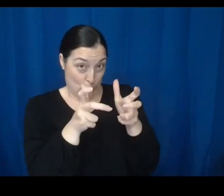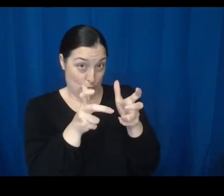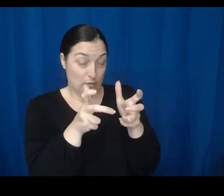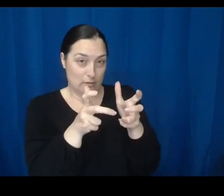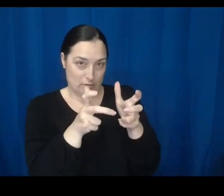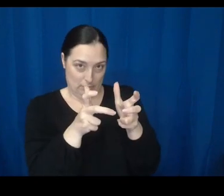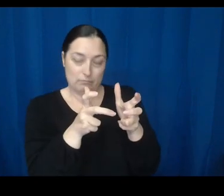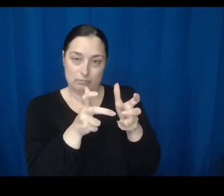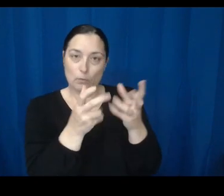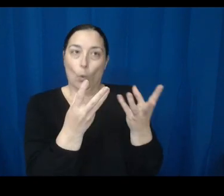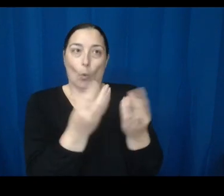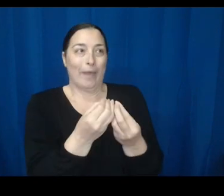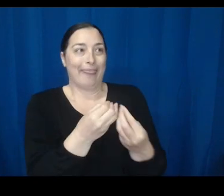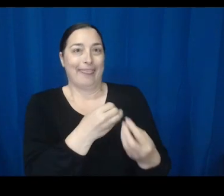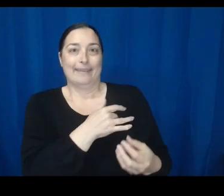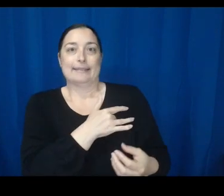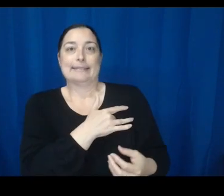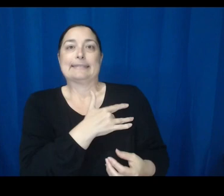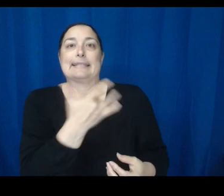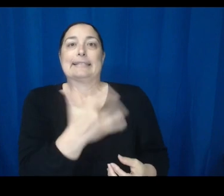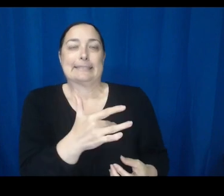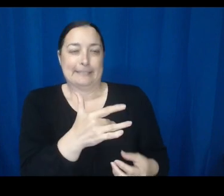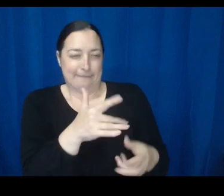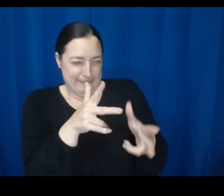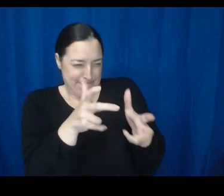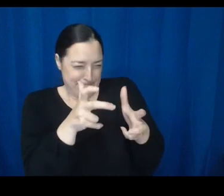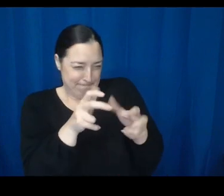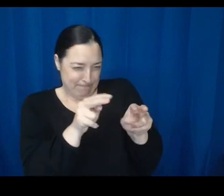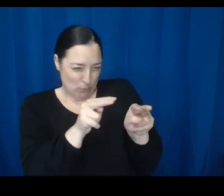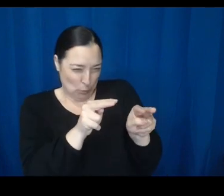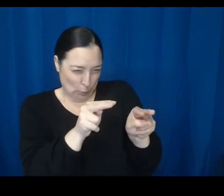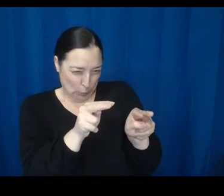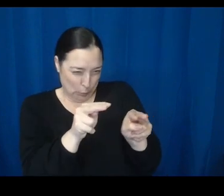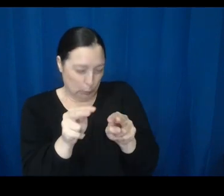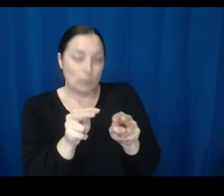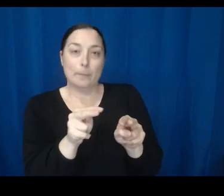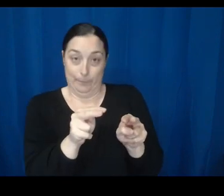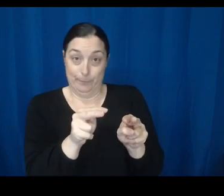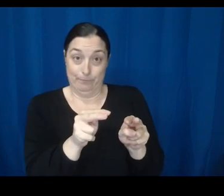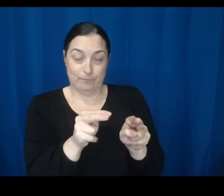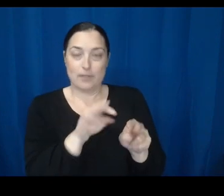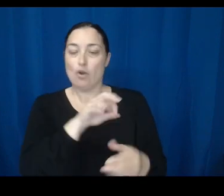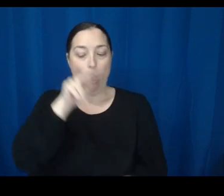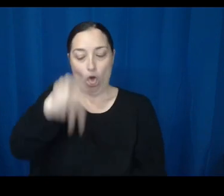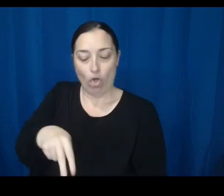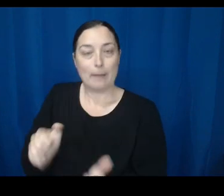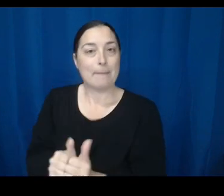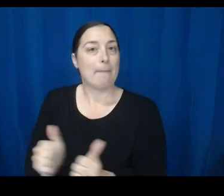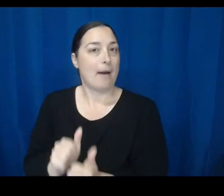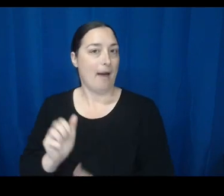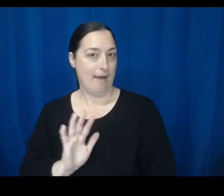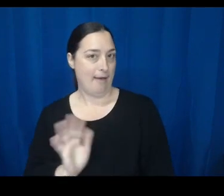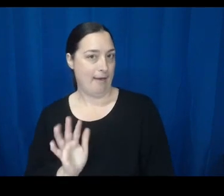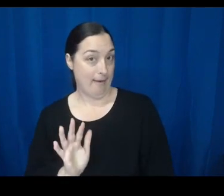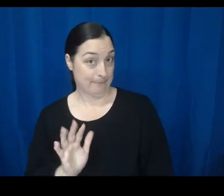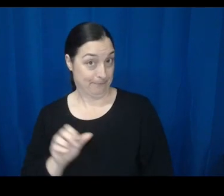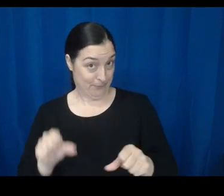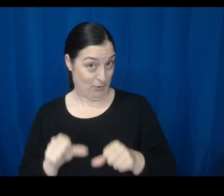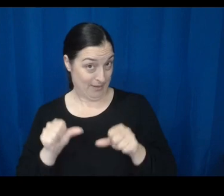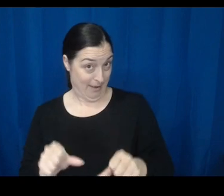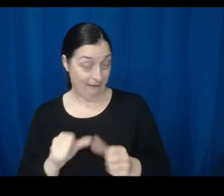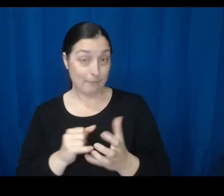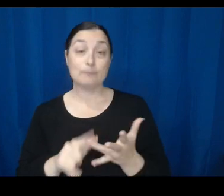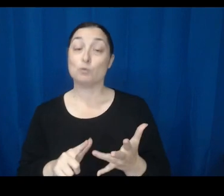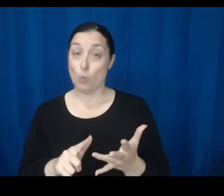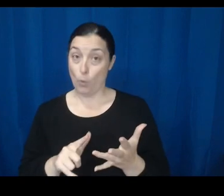sensitively at that edge and where it's taking you. Okay? So take a clean sheet of